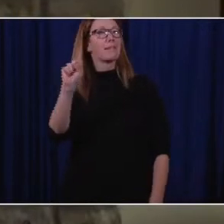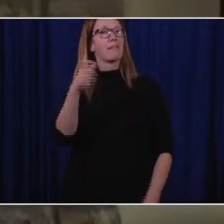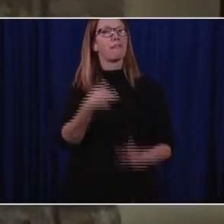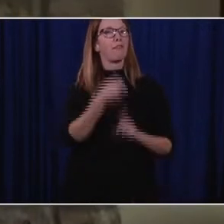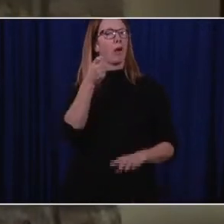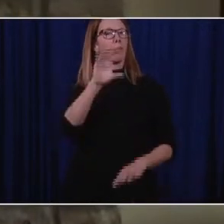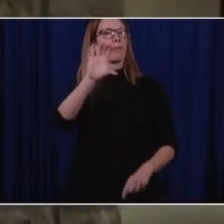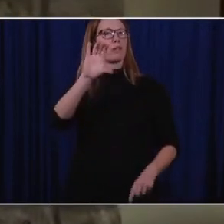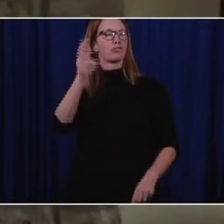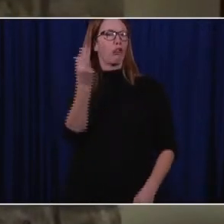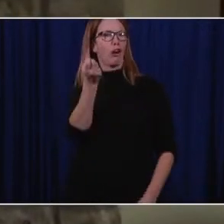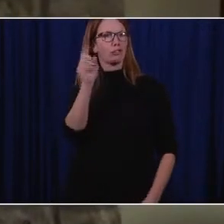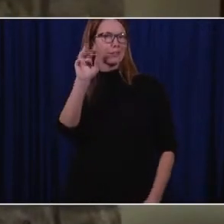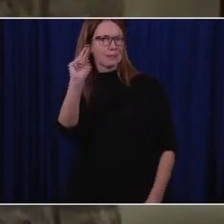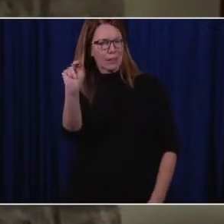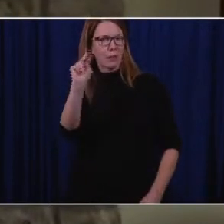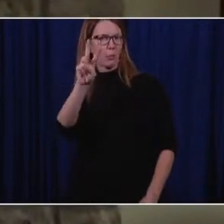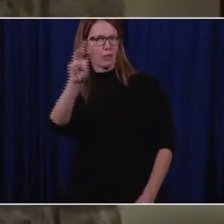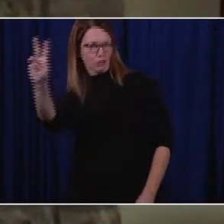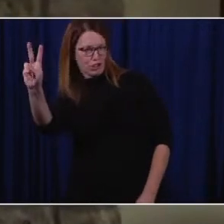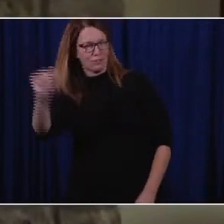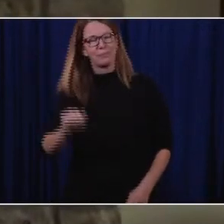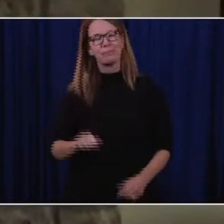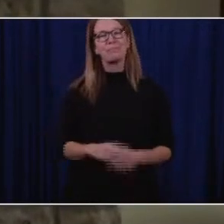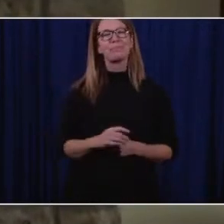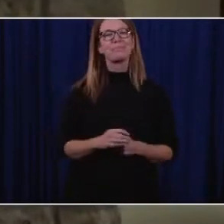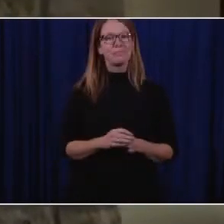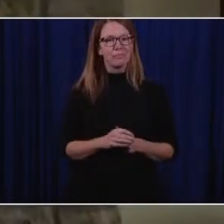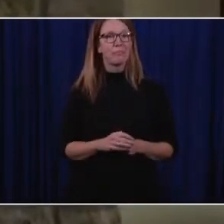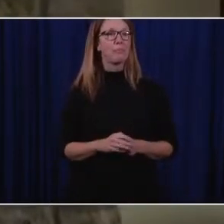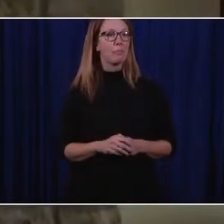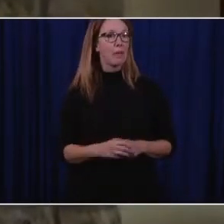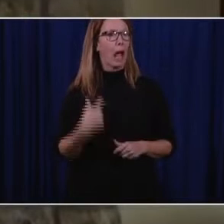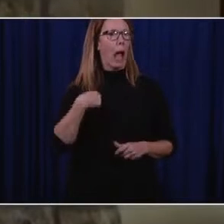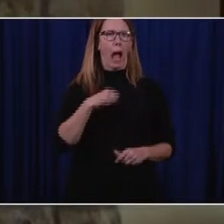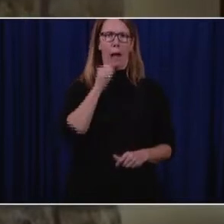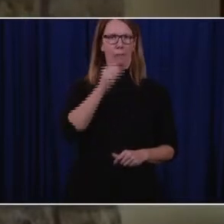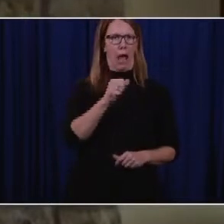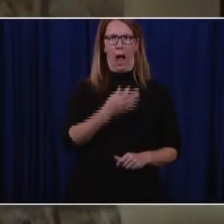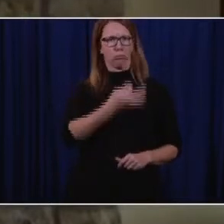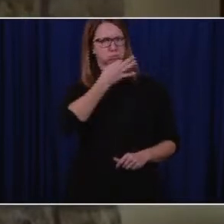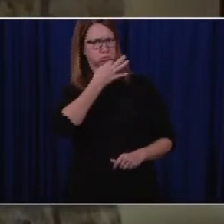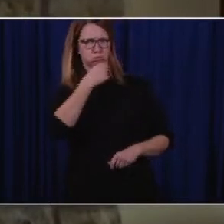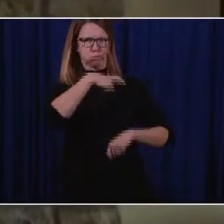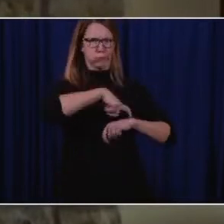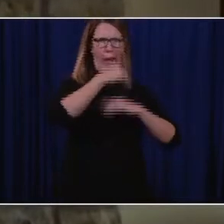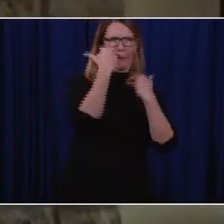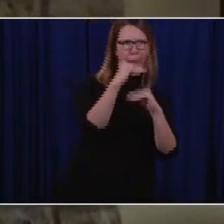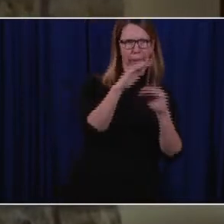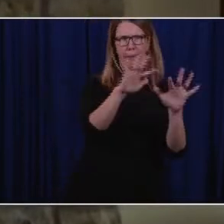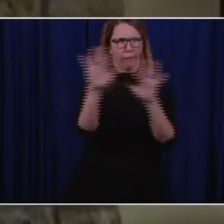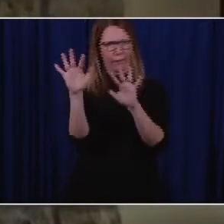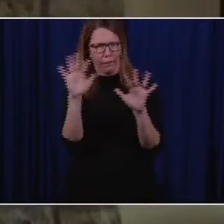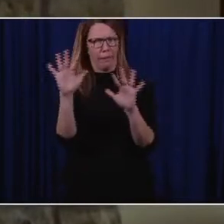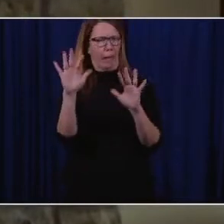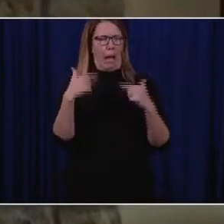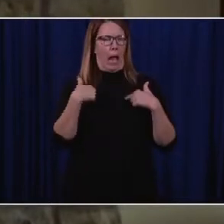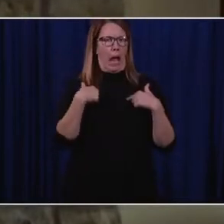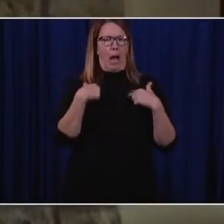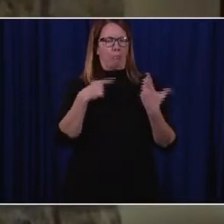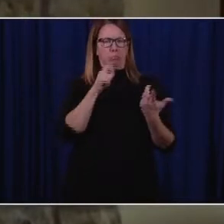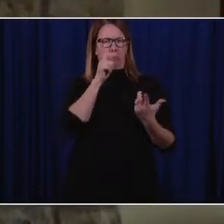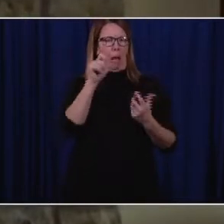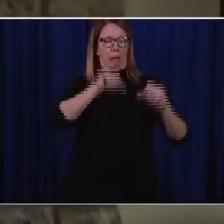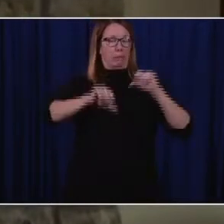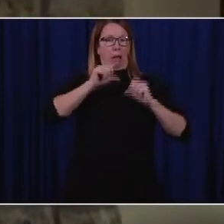Kenny. Hi, Governor. Thanks for taking the call. Look, I'm not an expert on curfews, nor am I an epidemiologist. And in hearing the stories